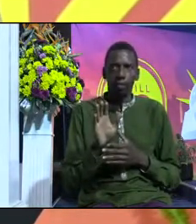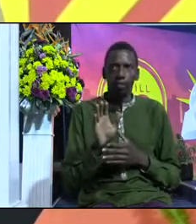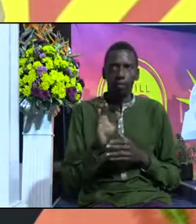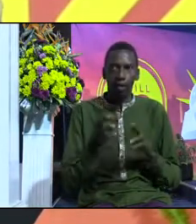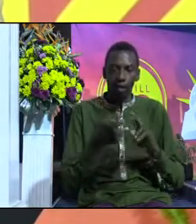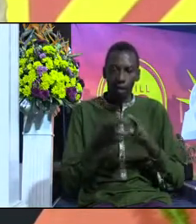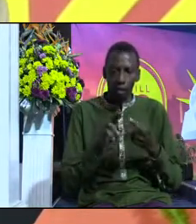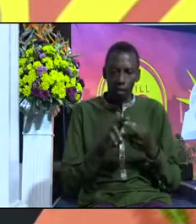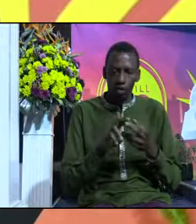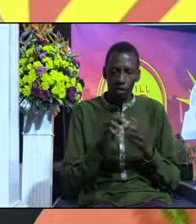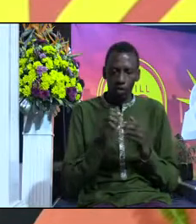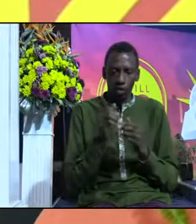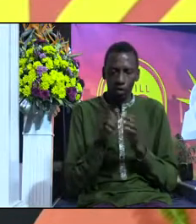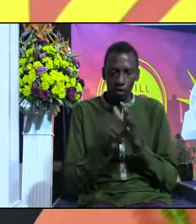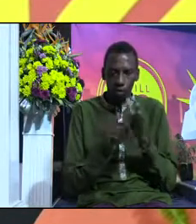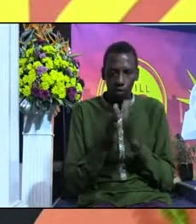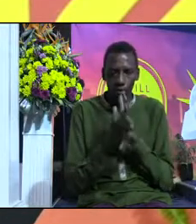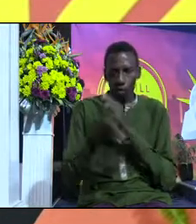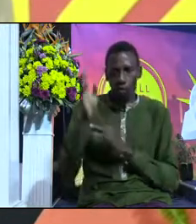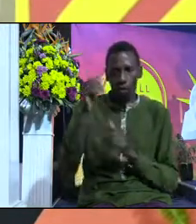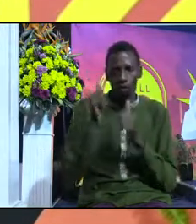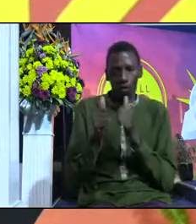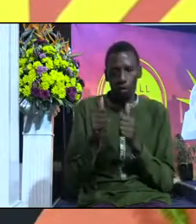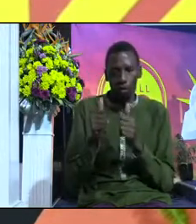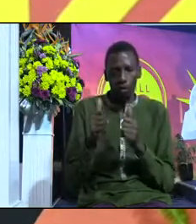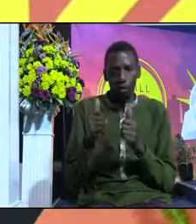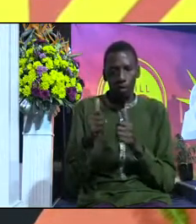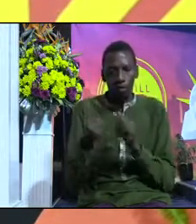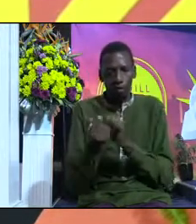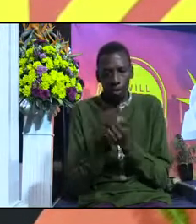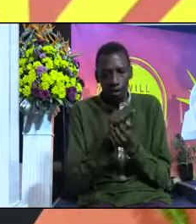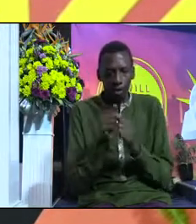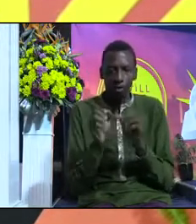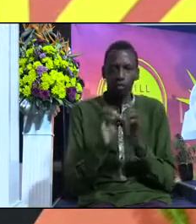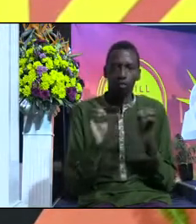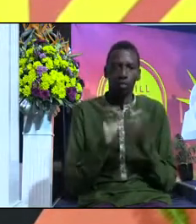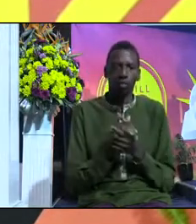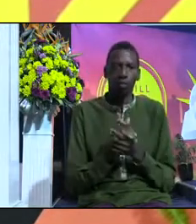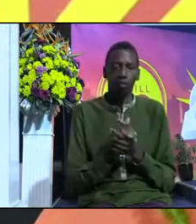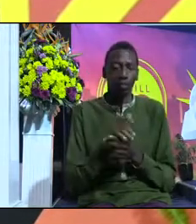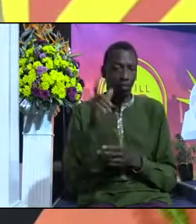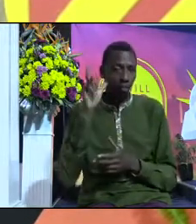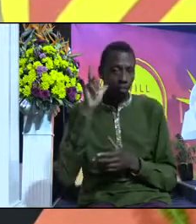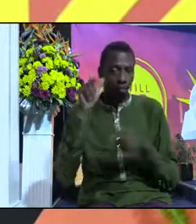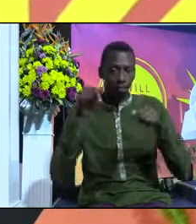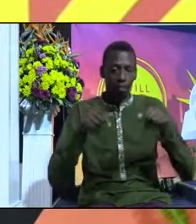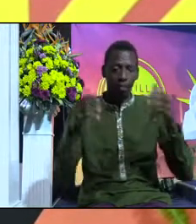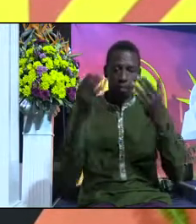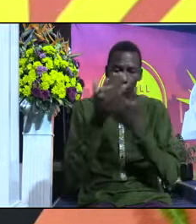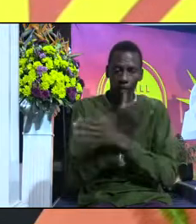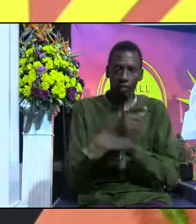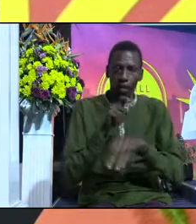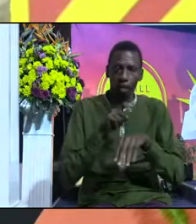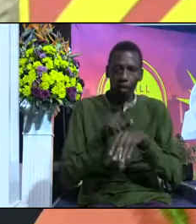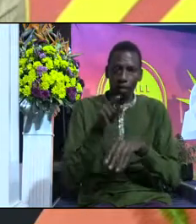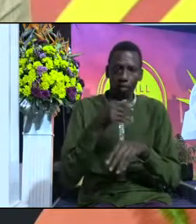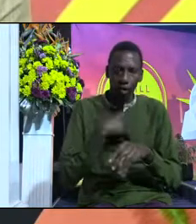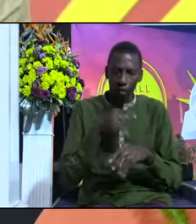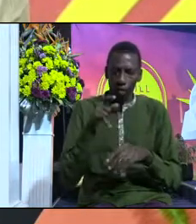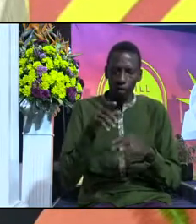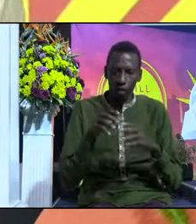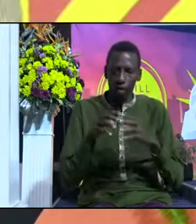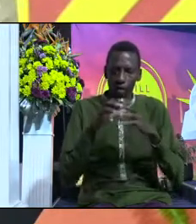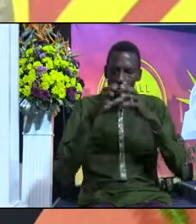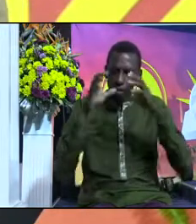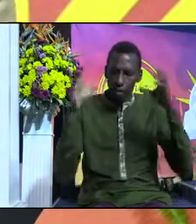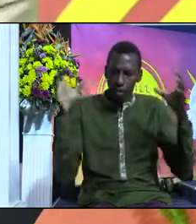non-negotiable relationship with God. Listen to me tonight. When you have that primary